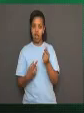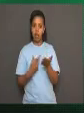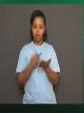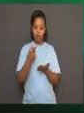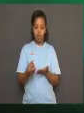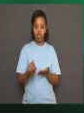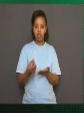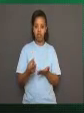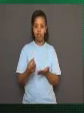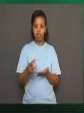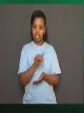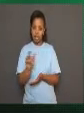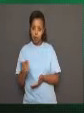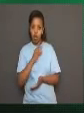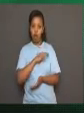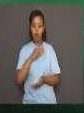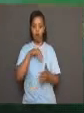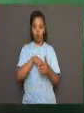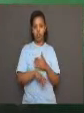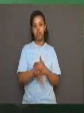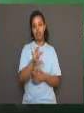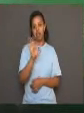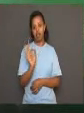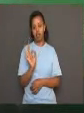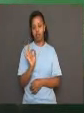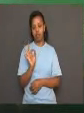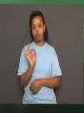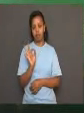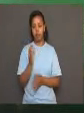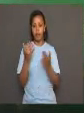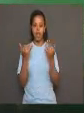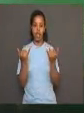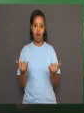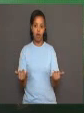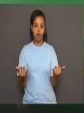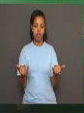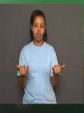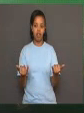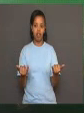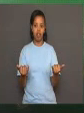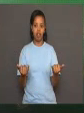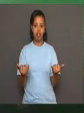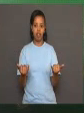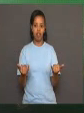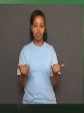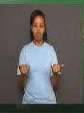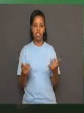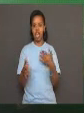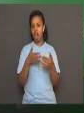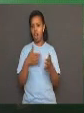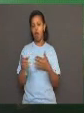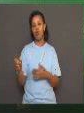main features in common. Now, let us look at some